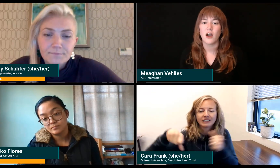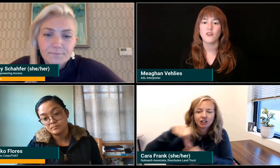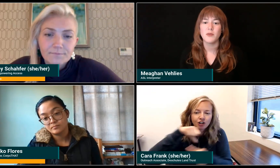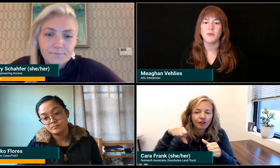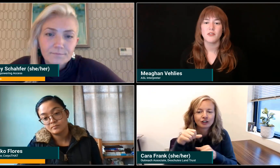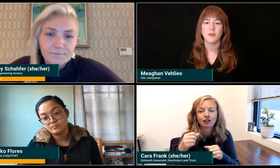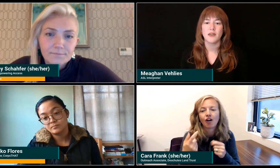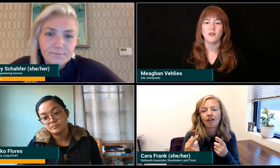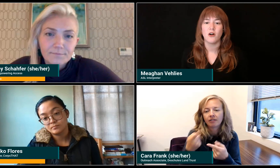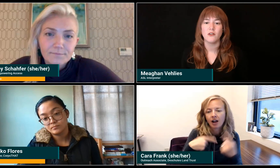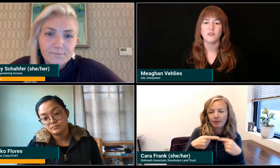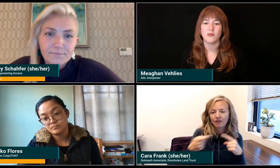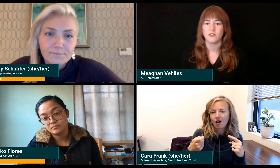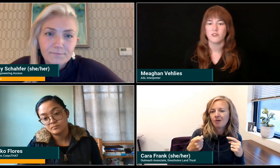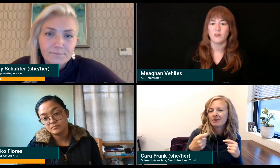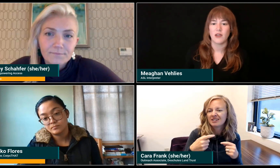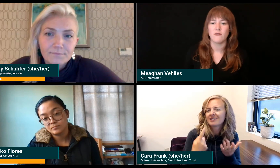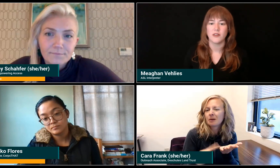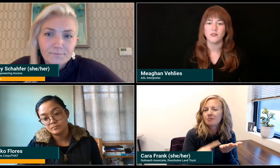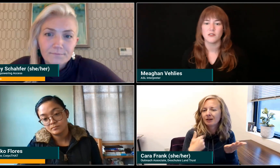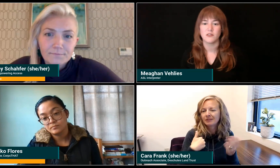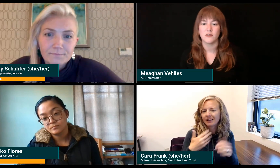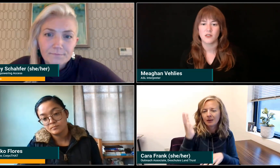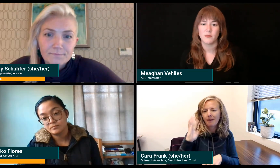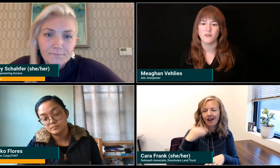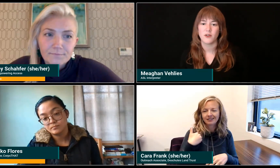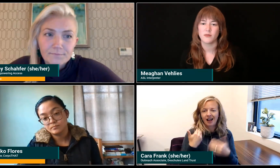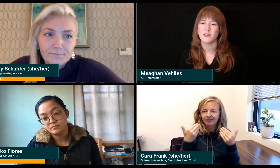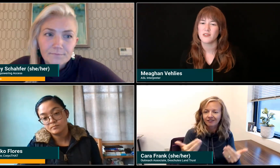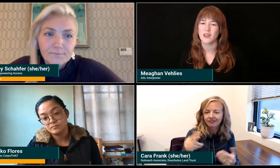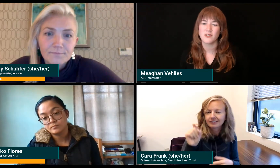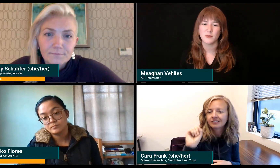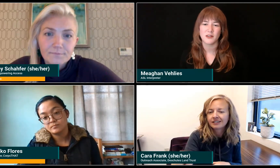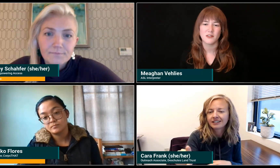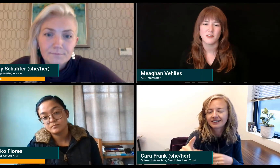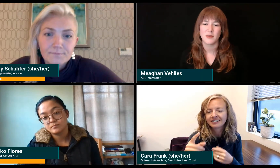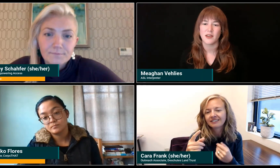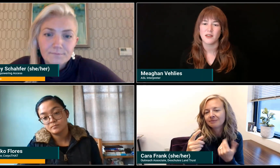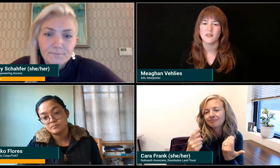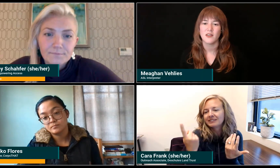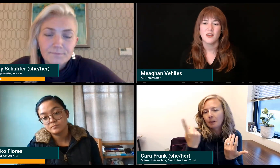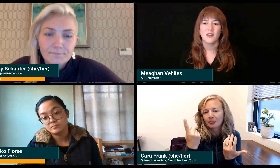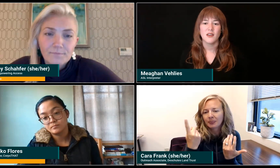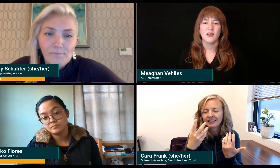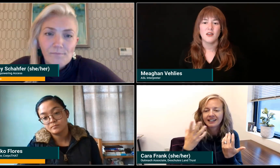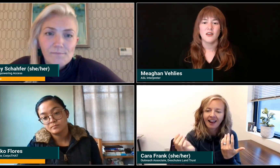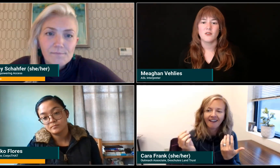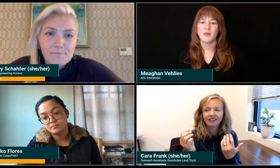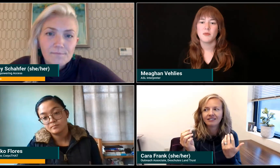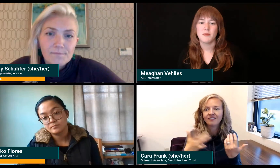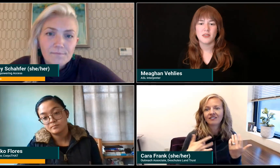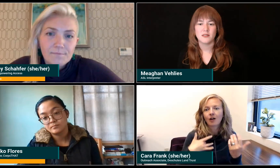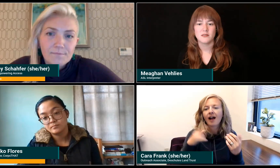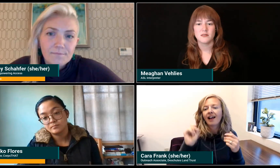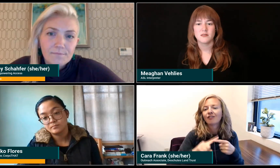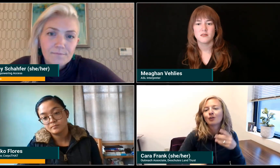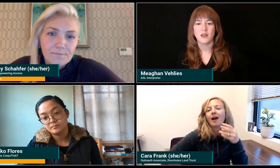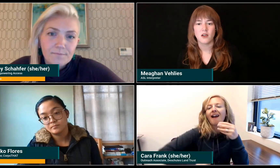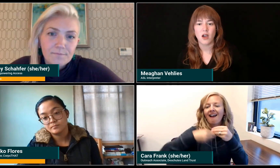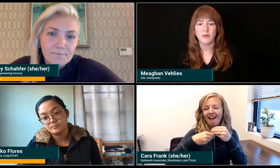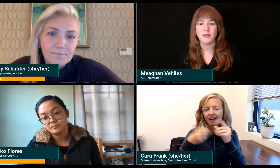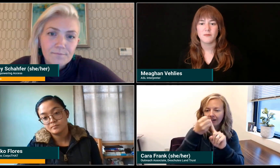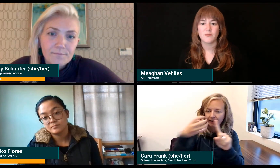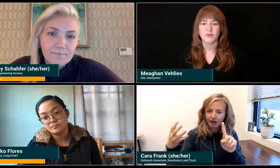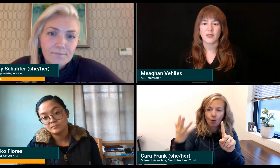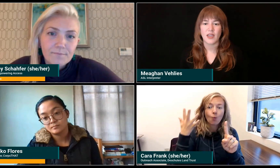sure that other people on the panel also understand where everyone else is coming from. Because I've experienced in the past, maybe making